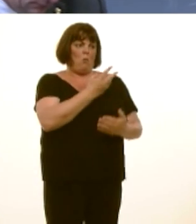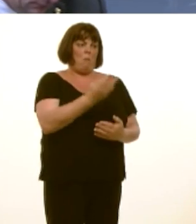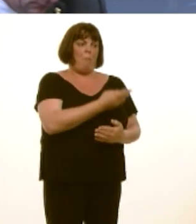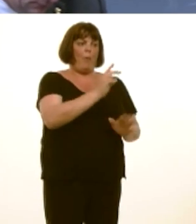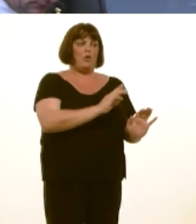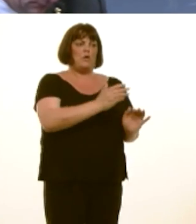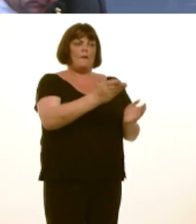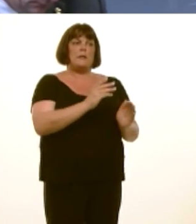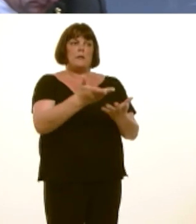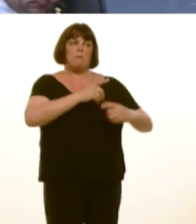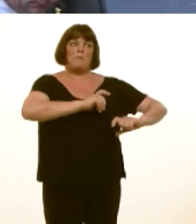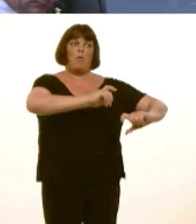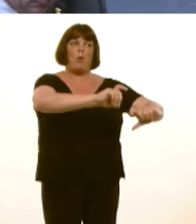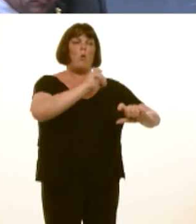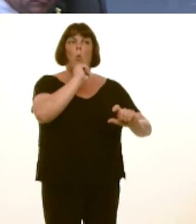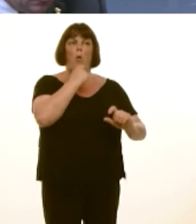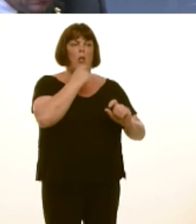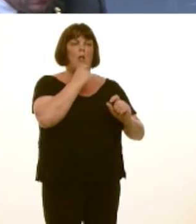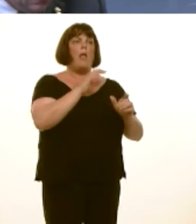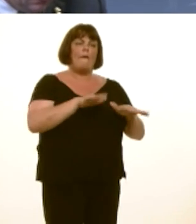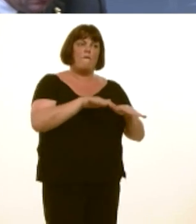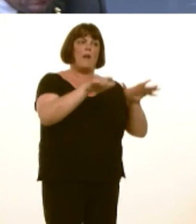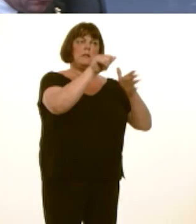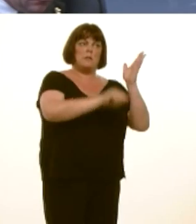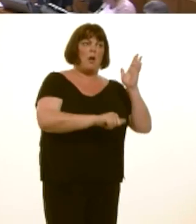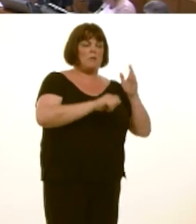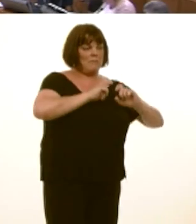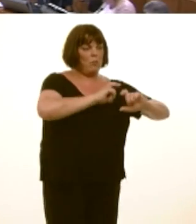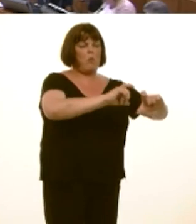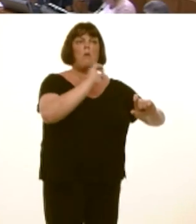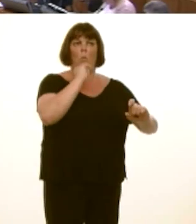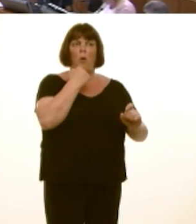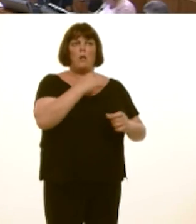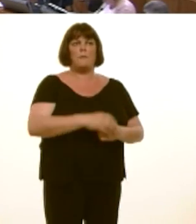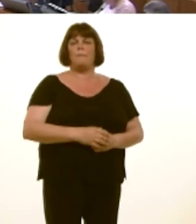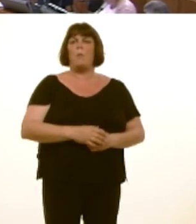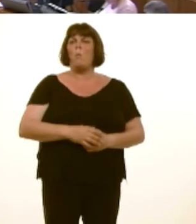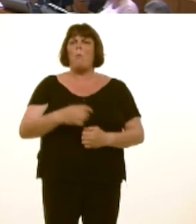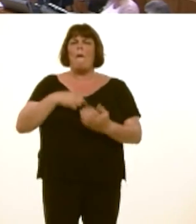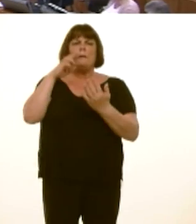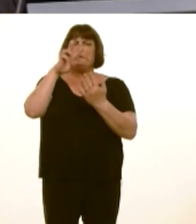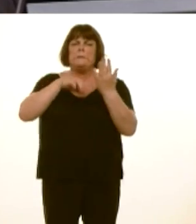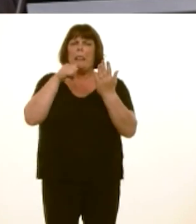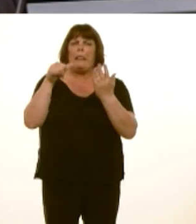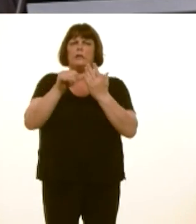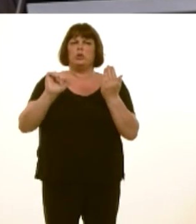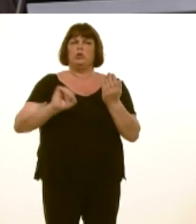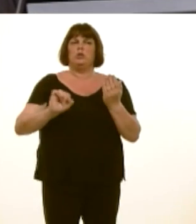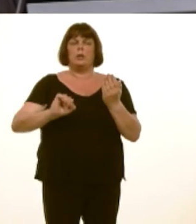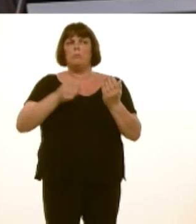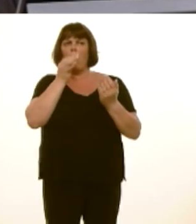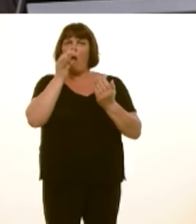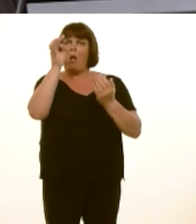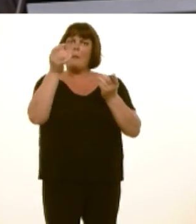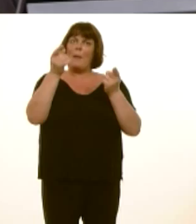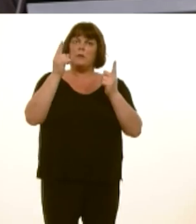Clincorrog do have a continuation of that Flying Start service in their own communities? Well, I haven't seen the letter, but I will ask the Minister to look